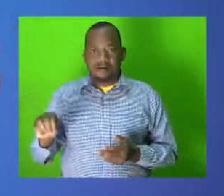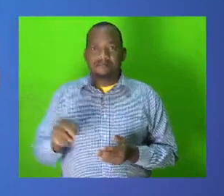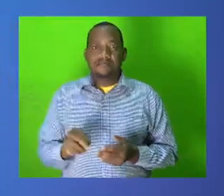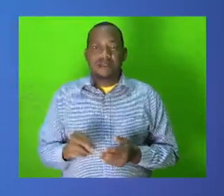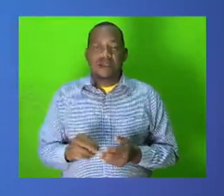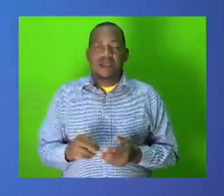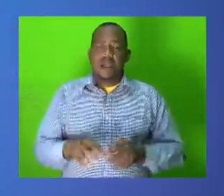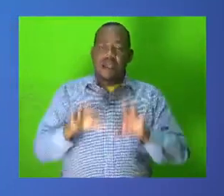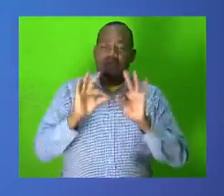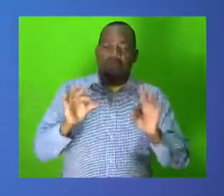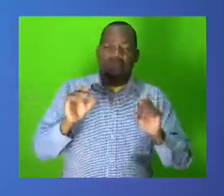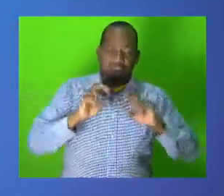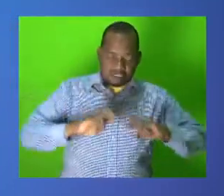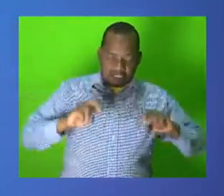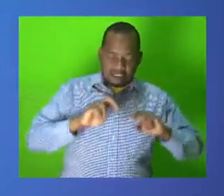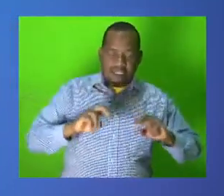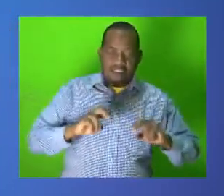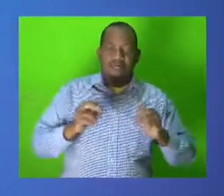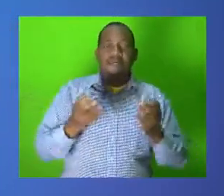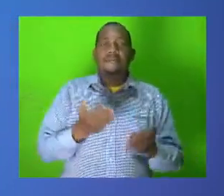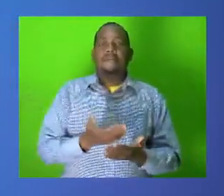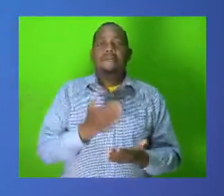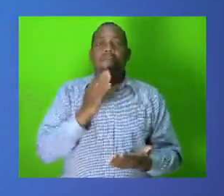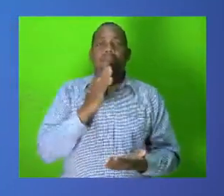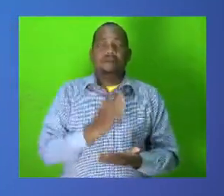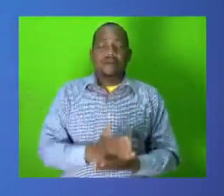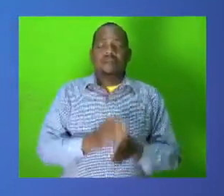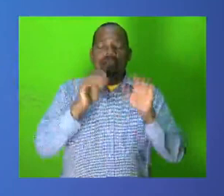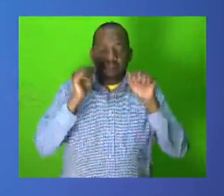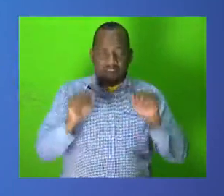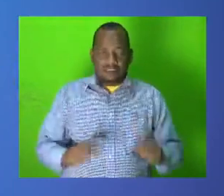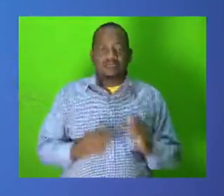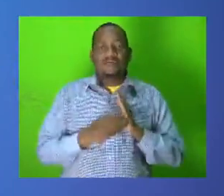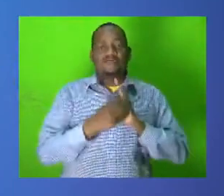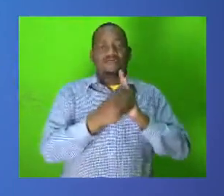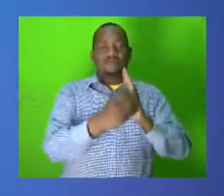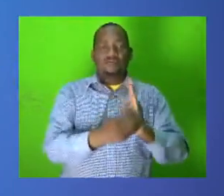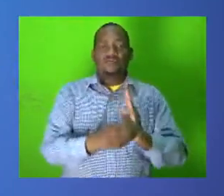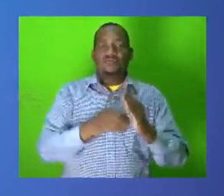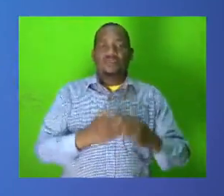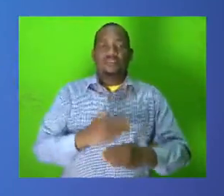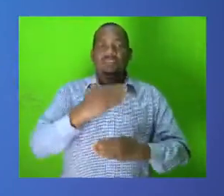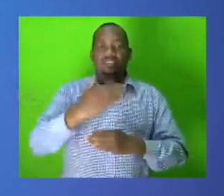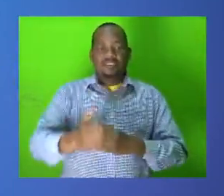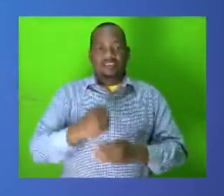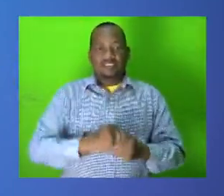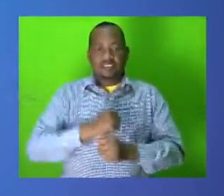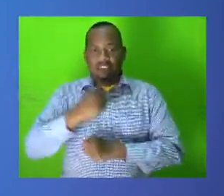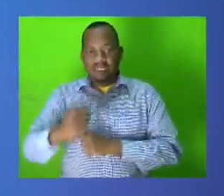A good research must be follow steps during conducting. That is